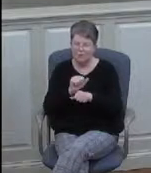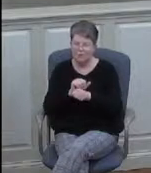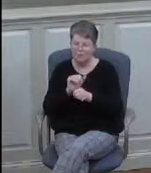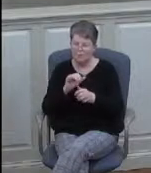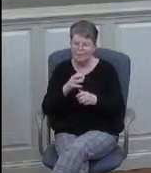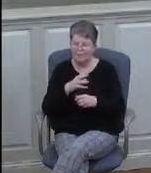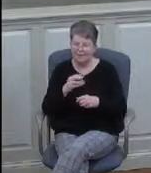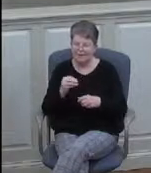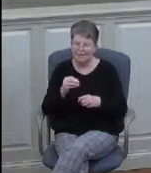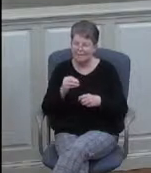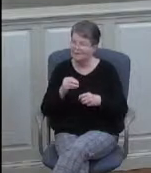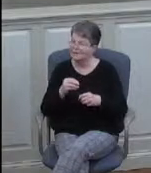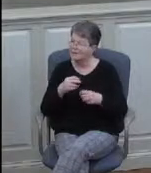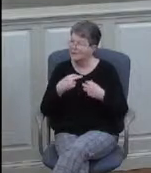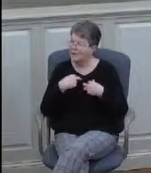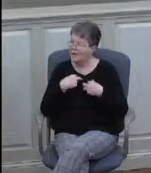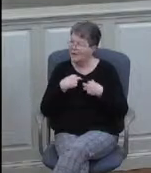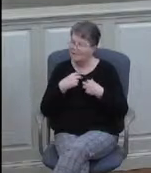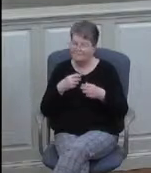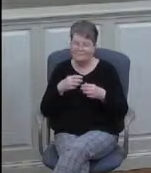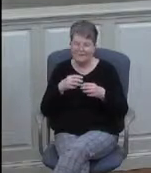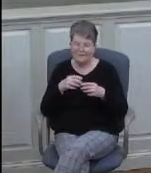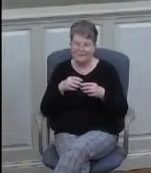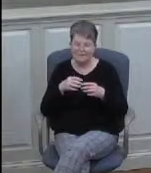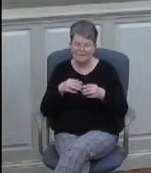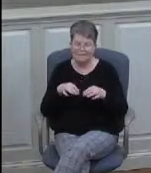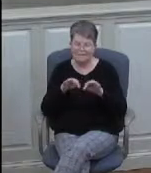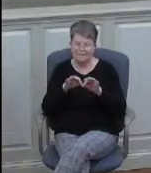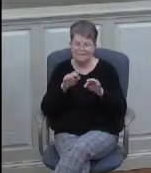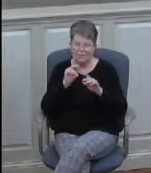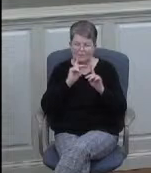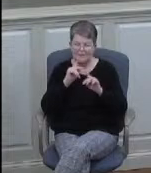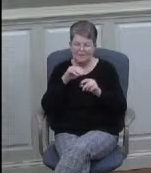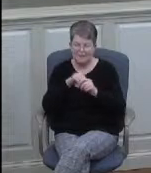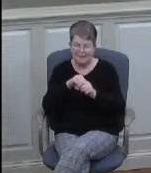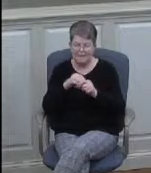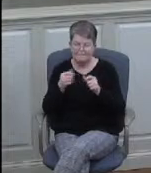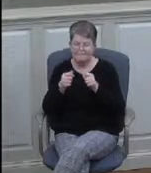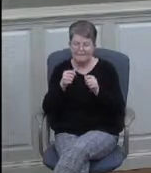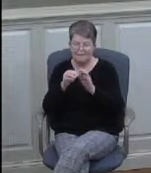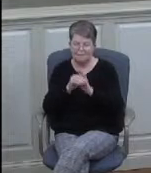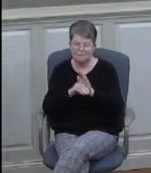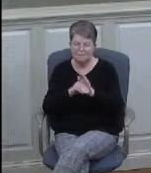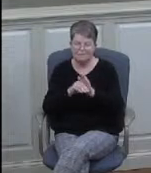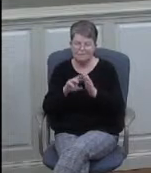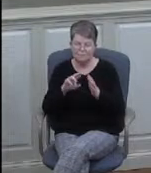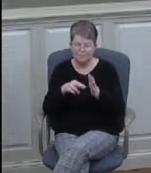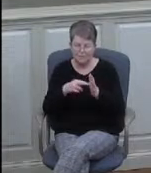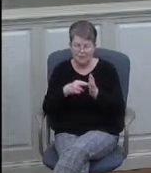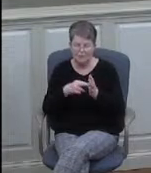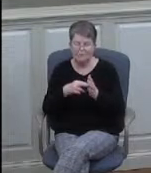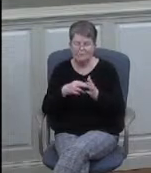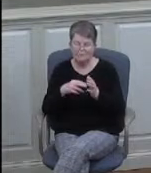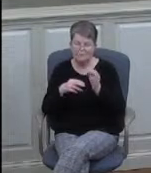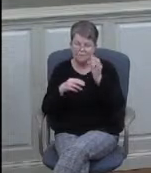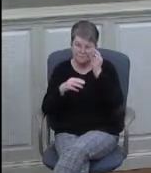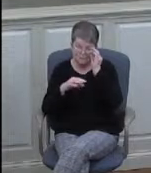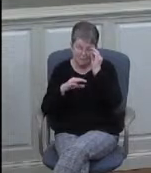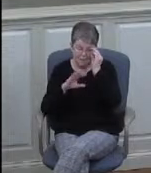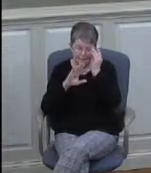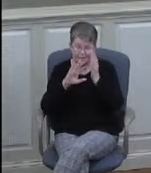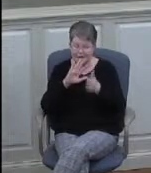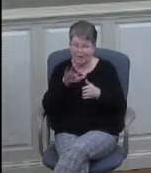have key people in management roles now. And I think it all went fairly